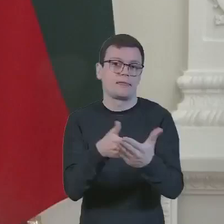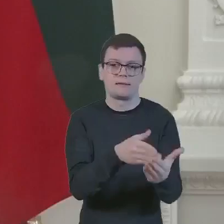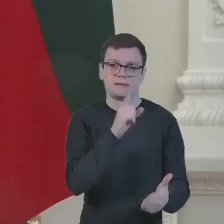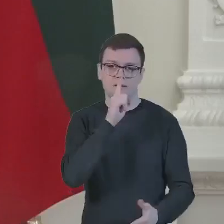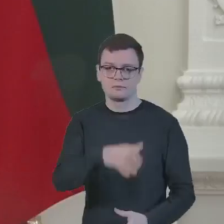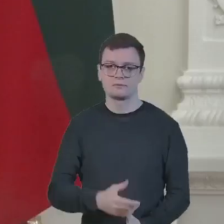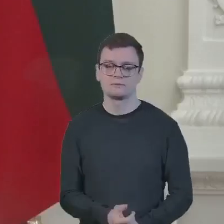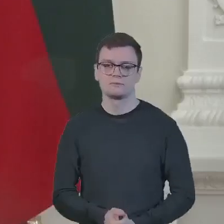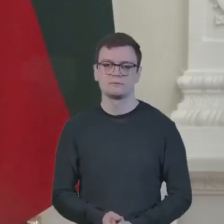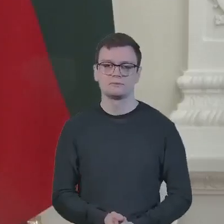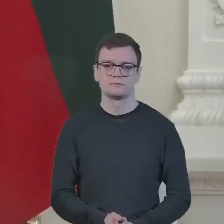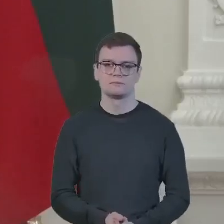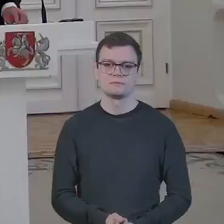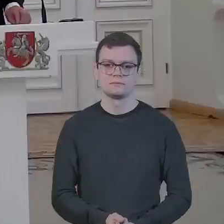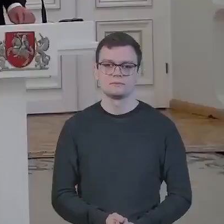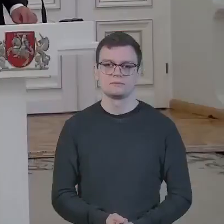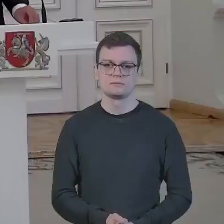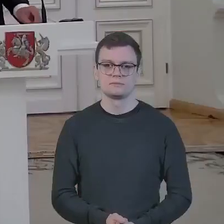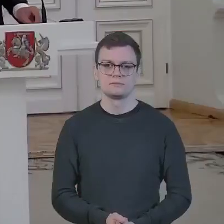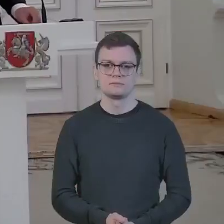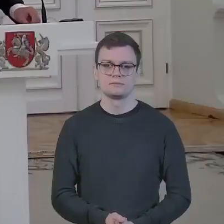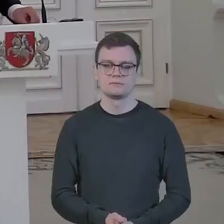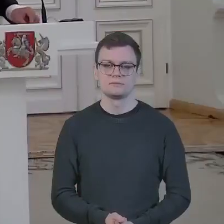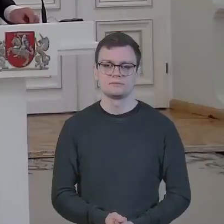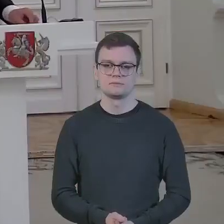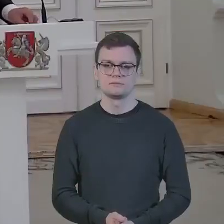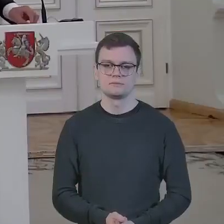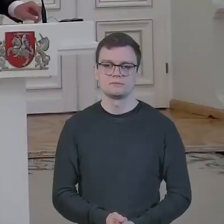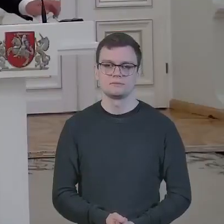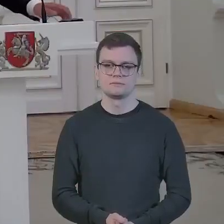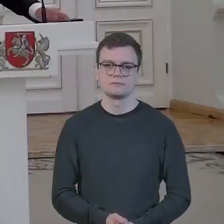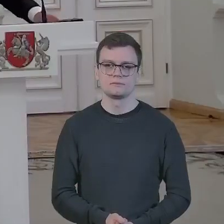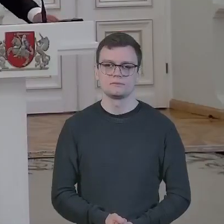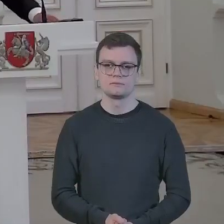be no major obstacles in this respect.